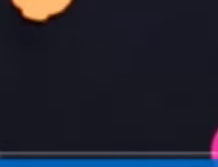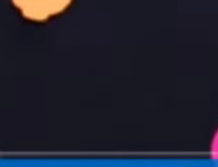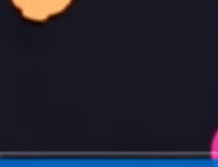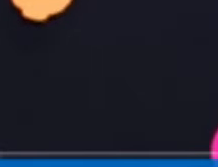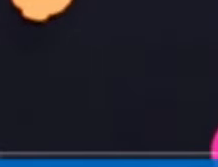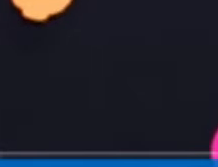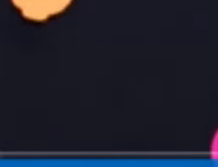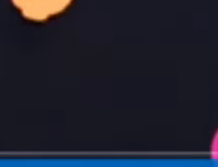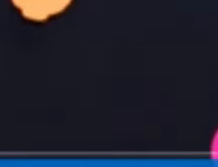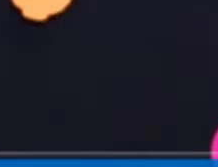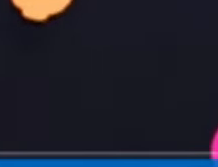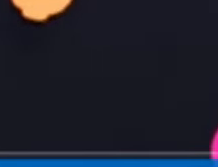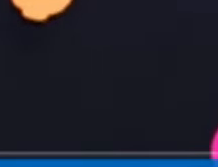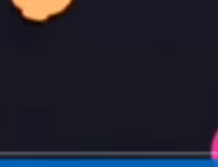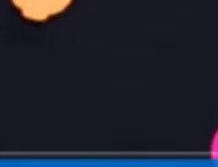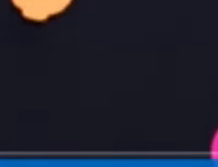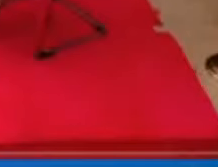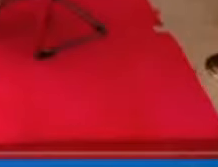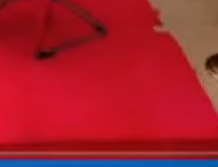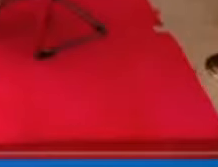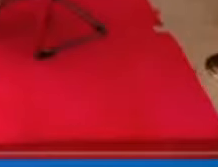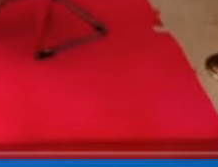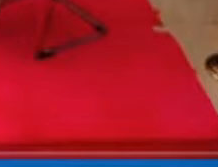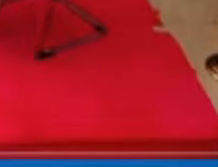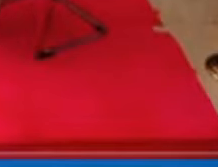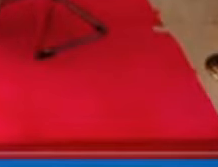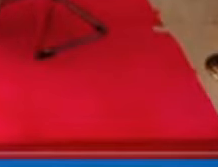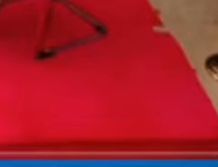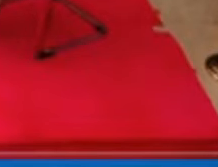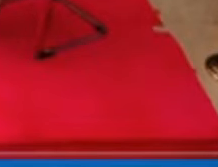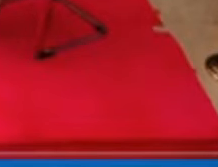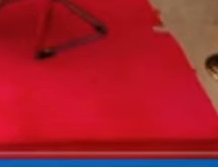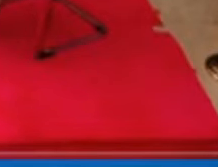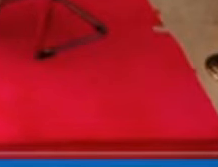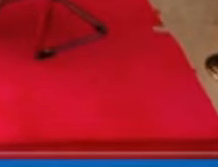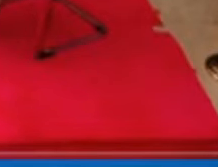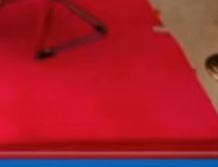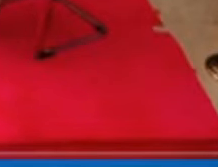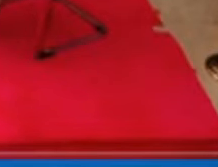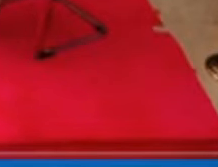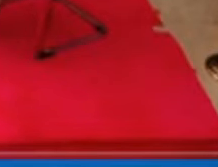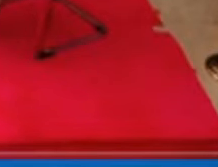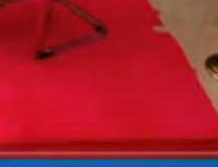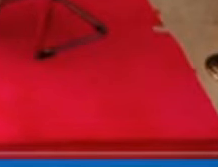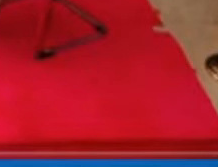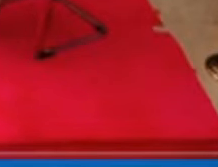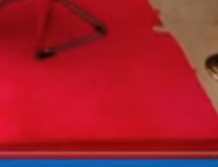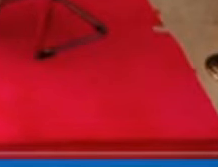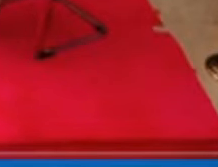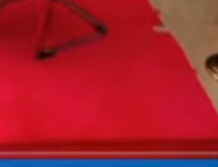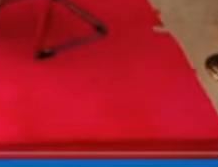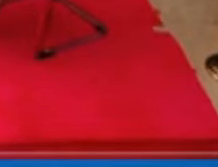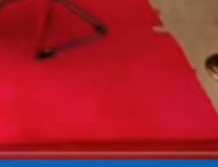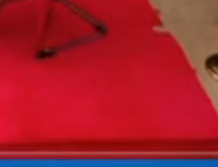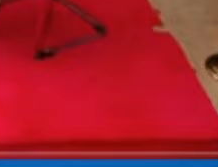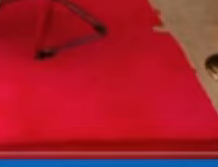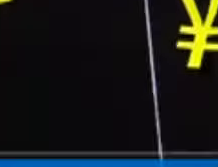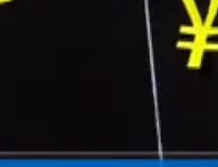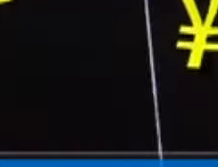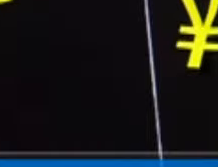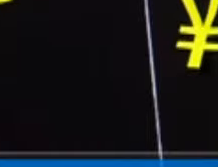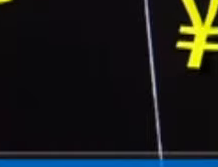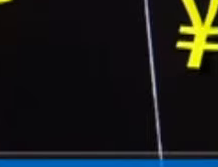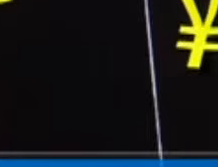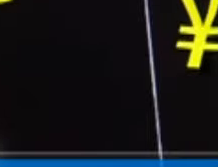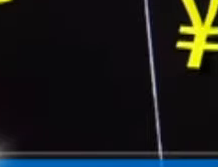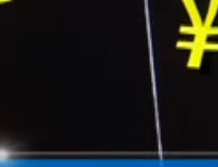feasible and viable? Yes. Engineer Siro, we've had the Kenya the manufacturers saying the challenges they had with the blackout. So maybe